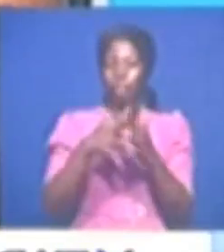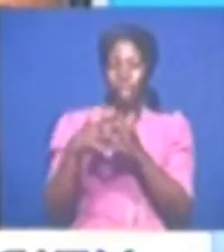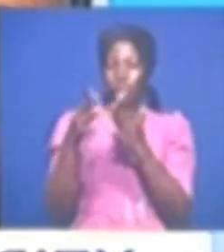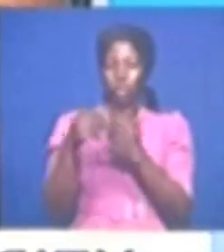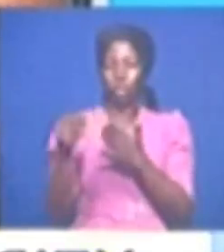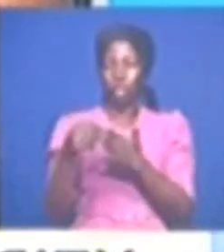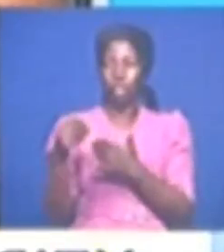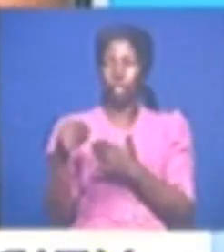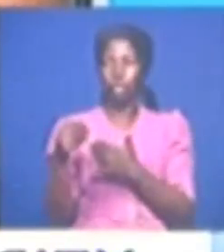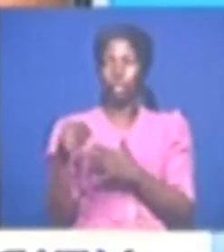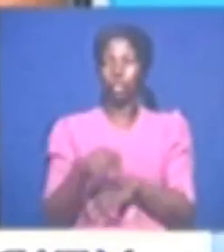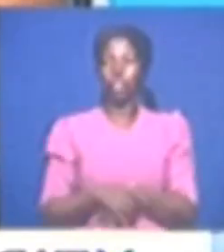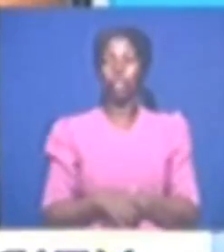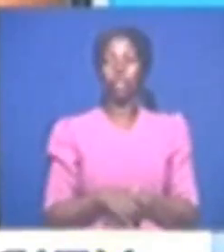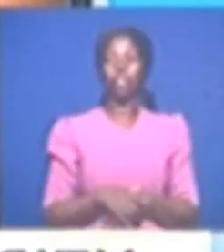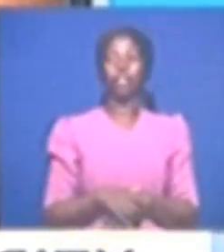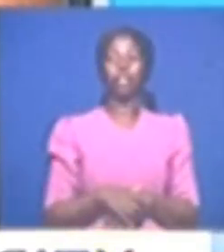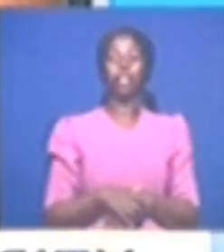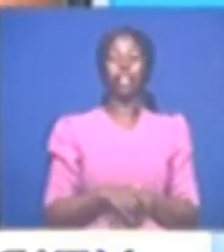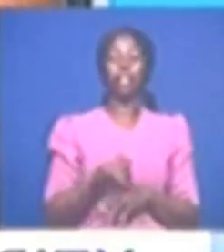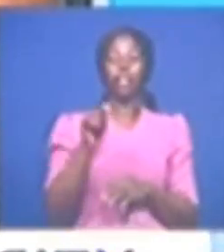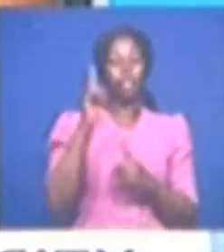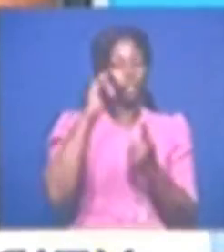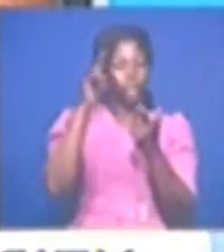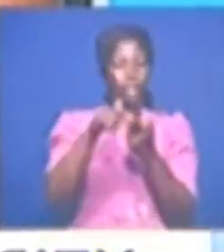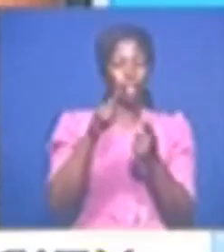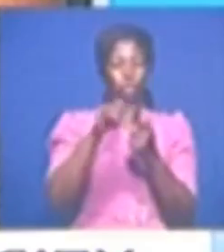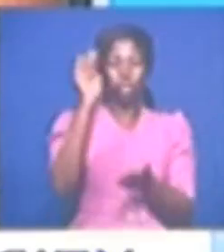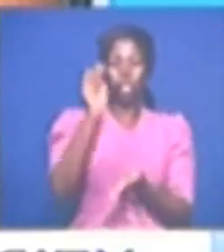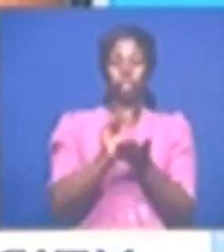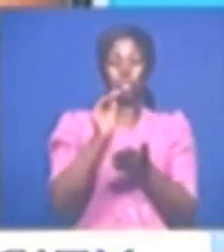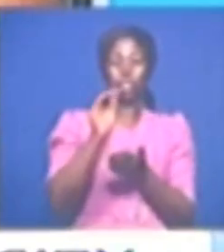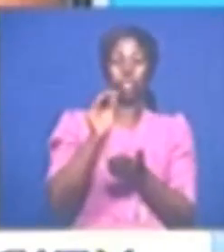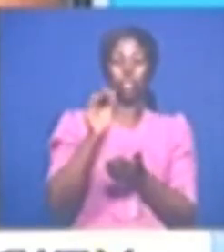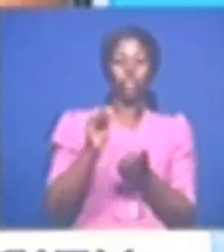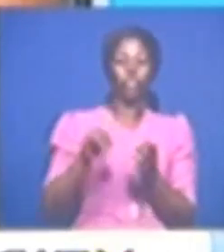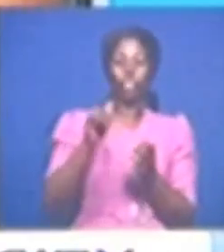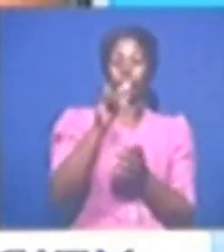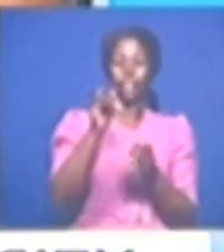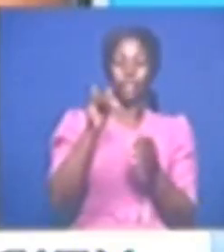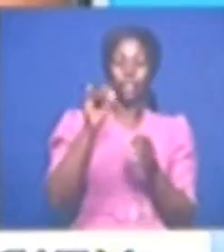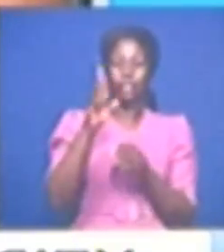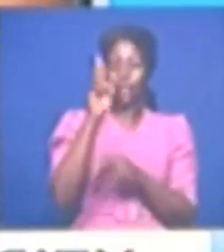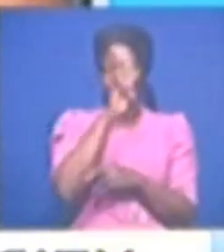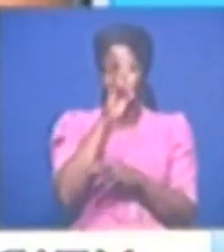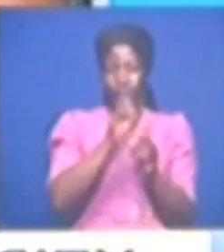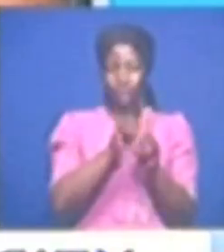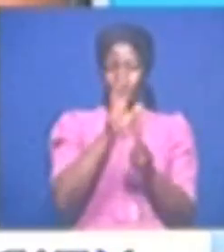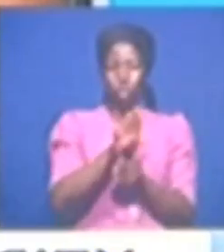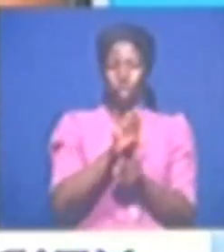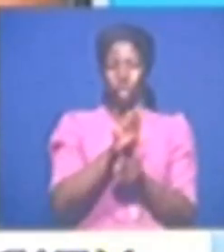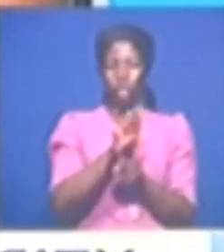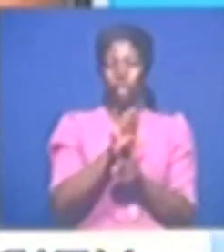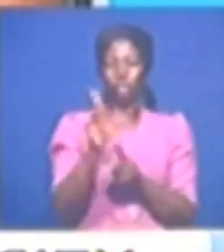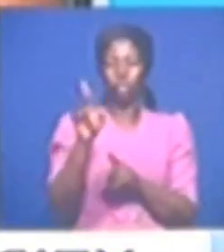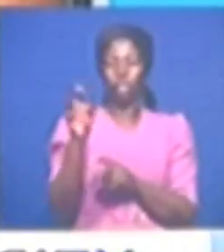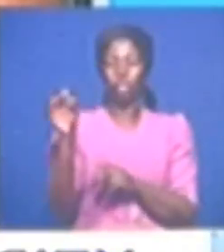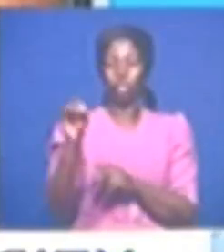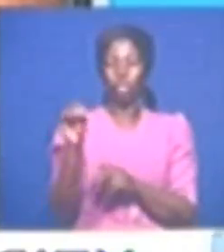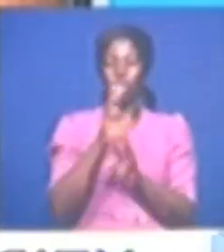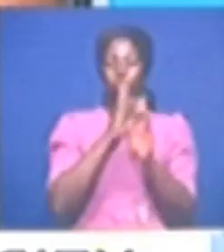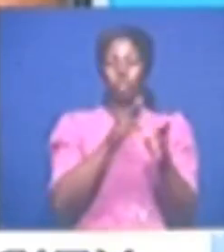by the Energy Regulatory Commission, targeting to reduce the forex risk exposure. As Ronald Willie reports, this comes as Kenya